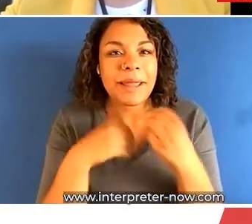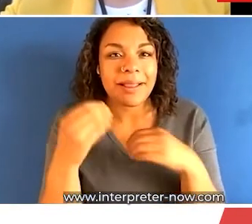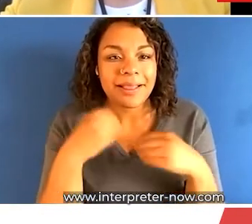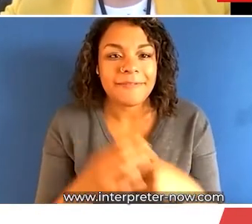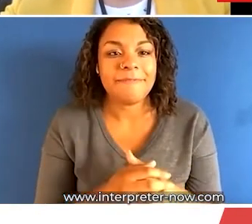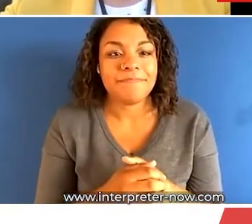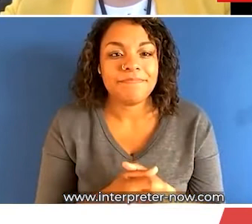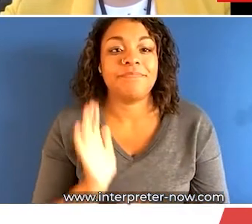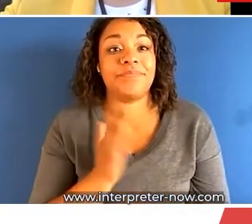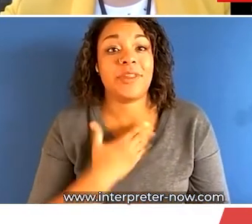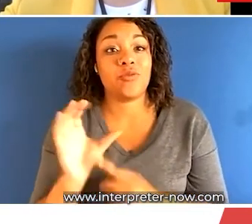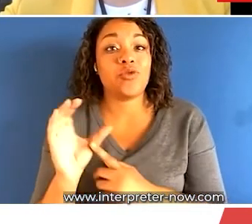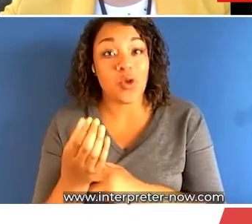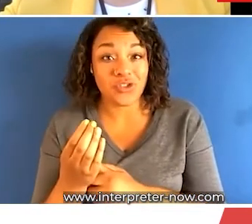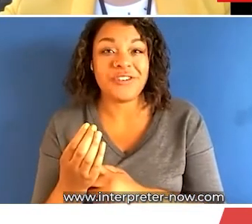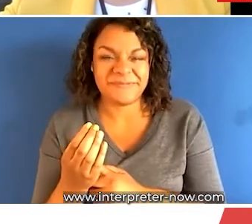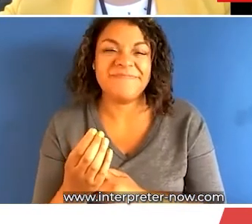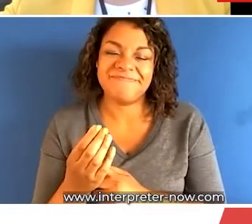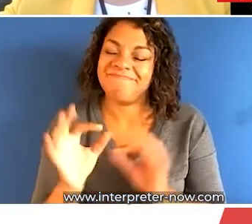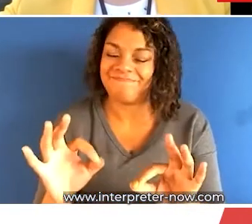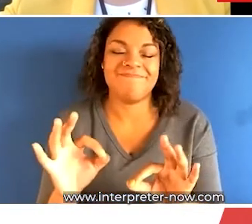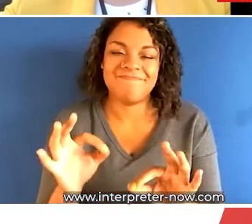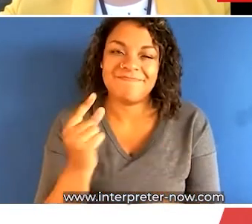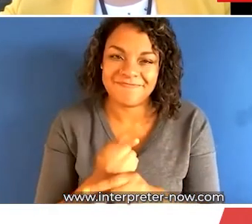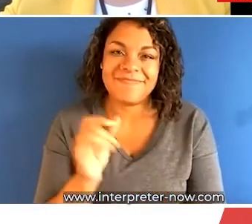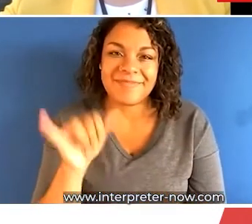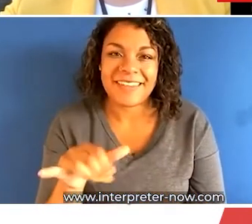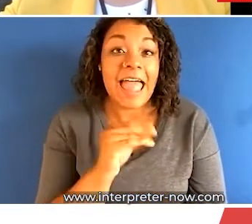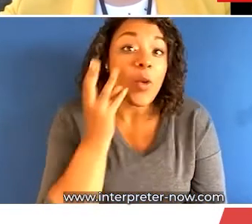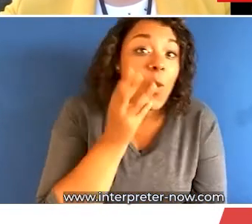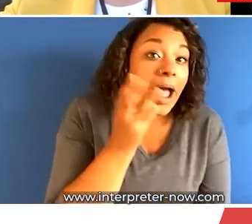In our culture, it works quite well. And great wine as well.